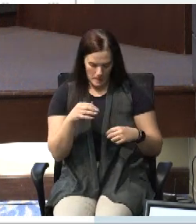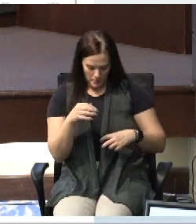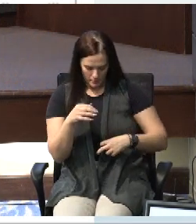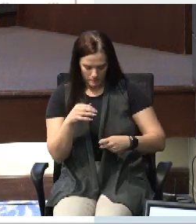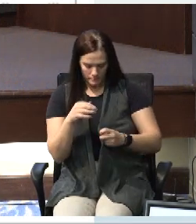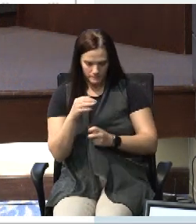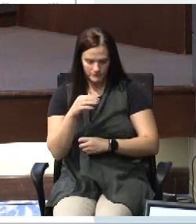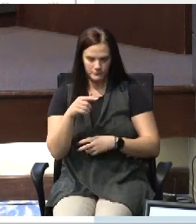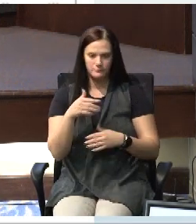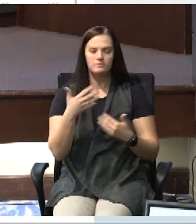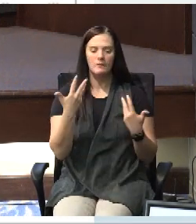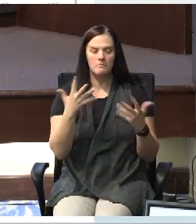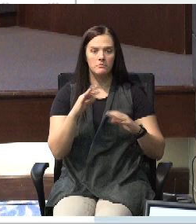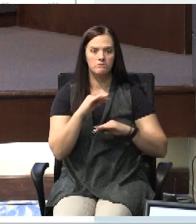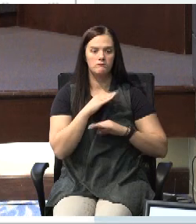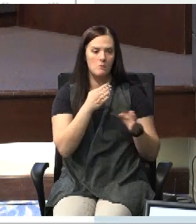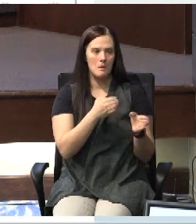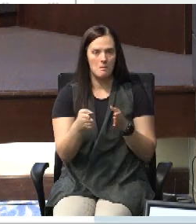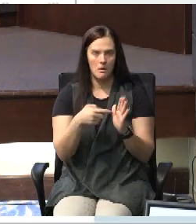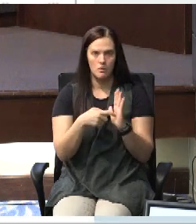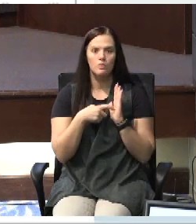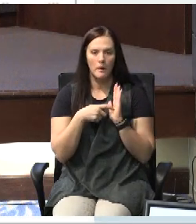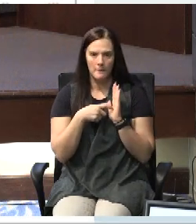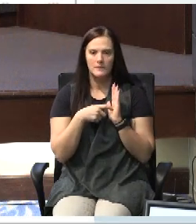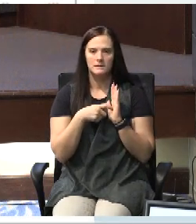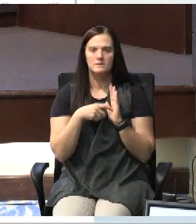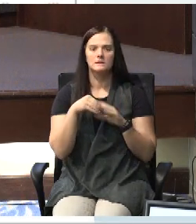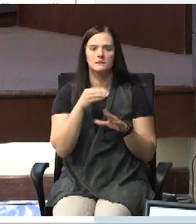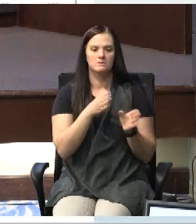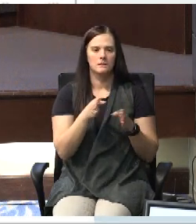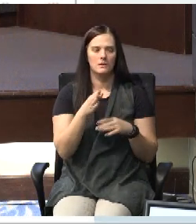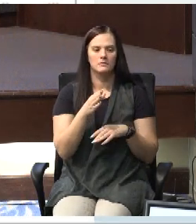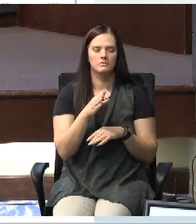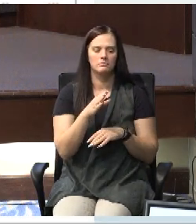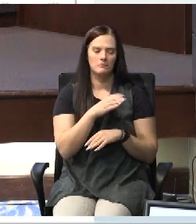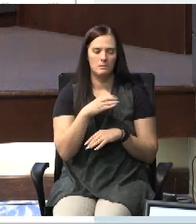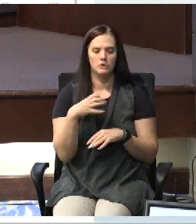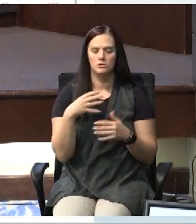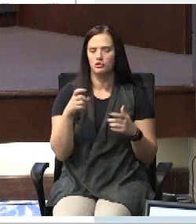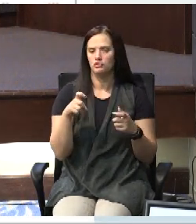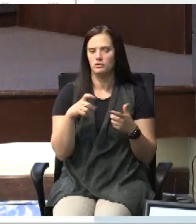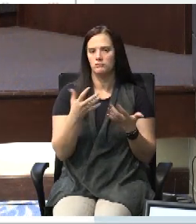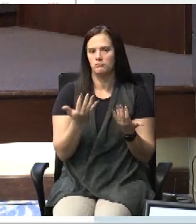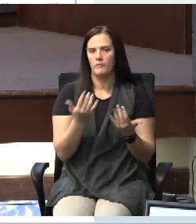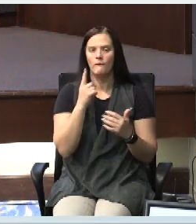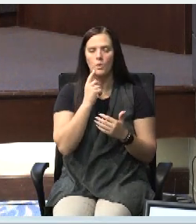And they have met all the plating requirements, and Plan Commission recommended approval of this